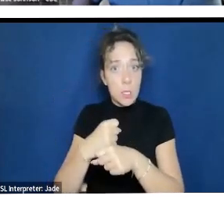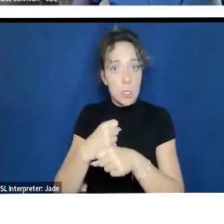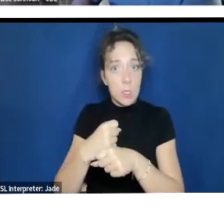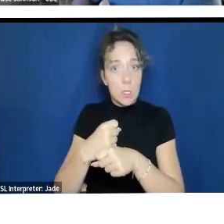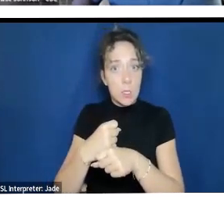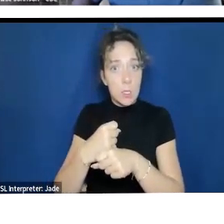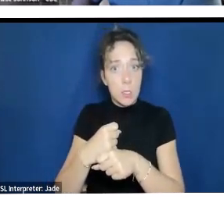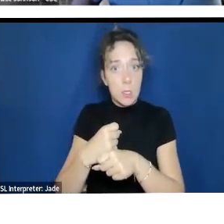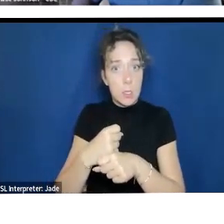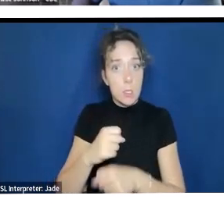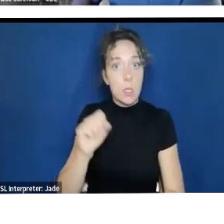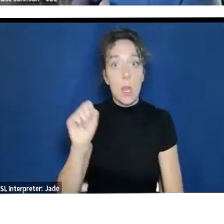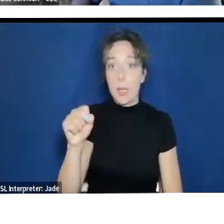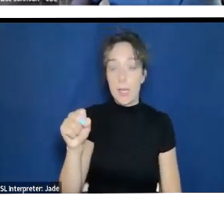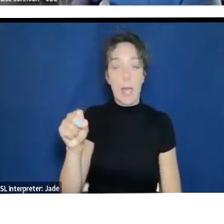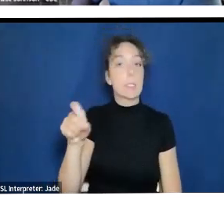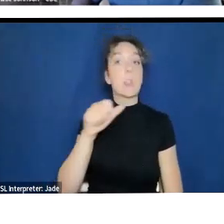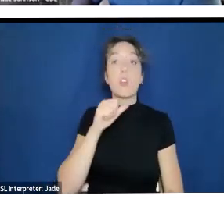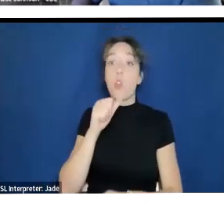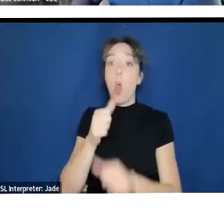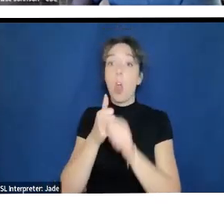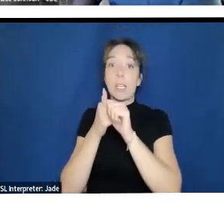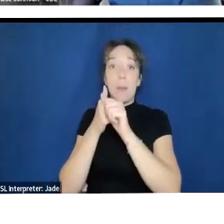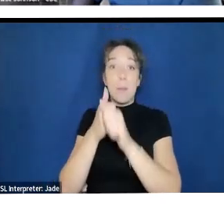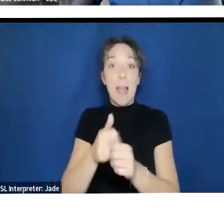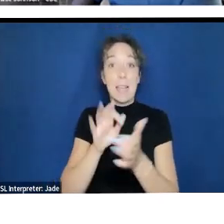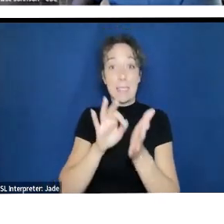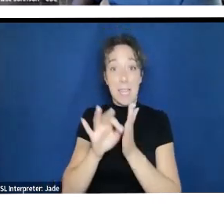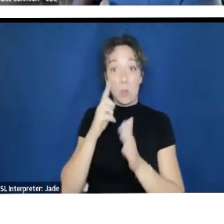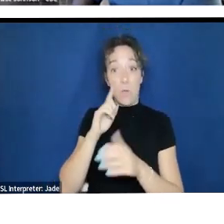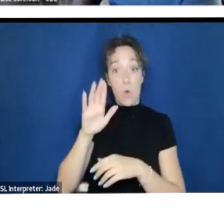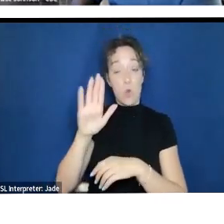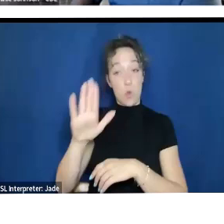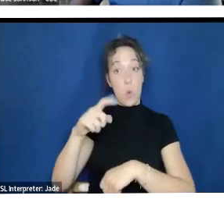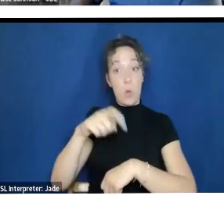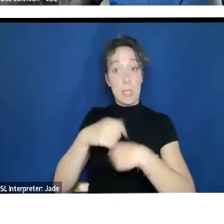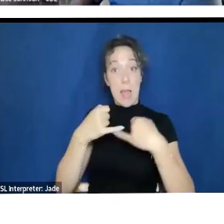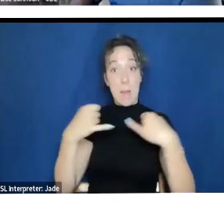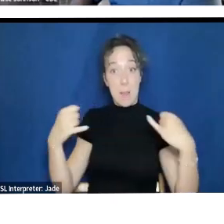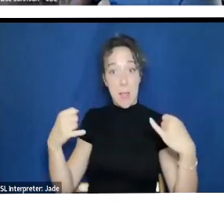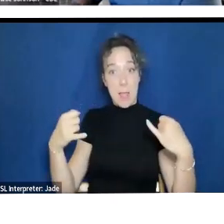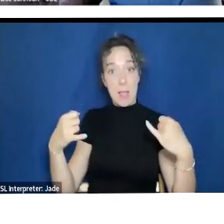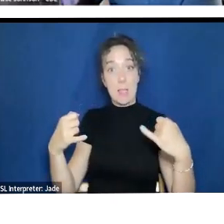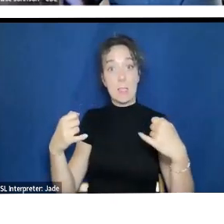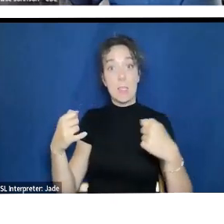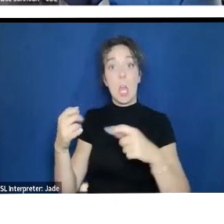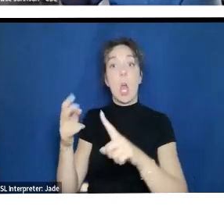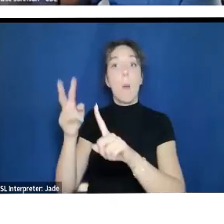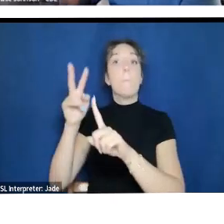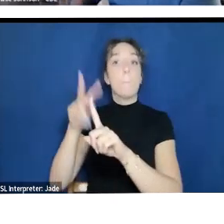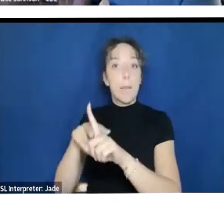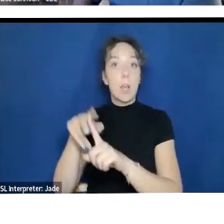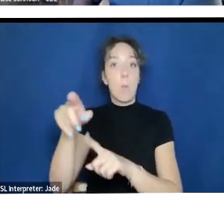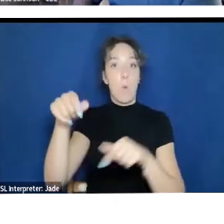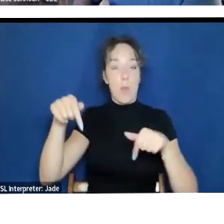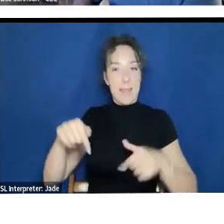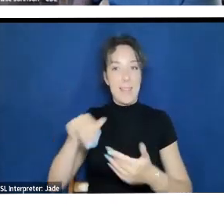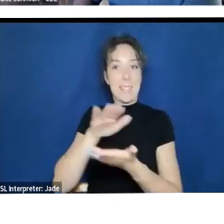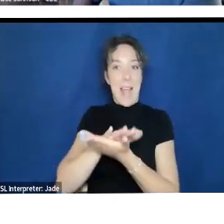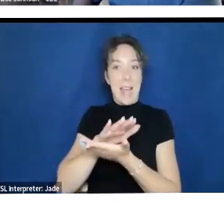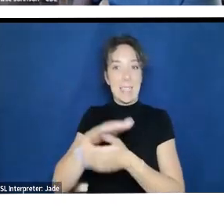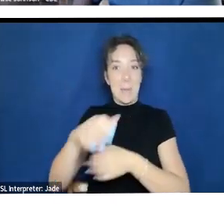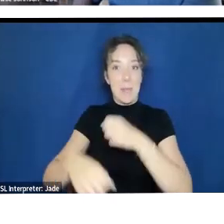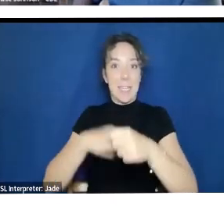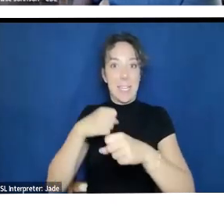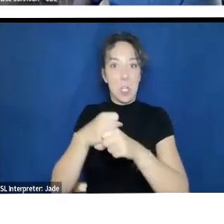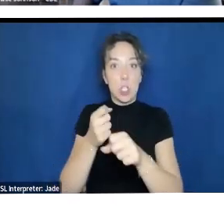those non-compliance counts for your timelines are applicable to this academic year's annual